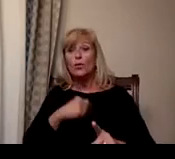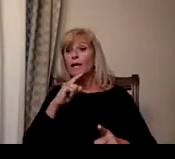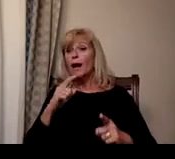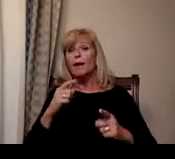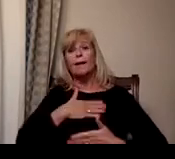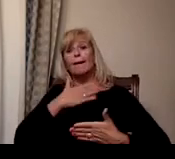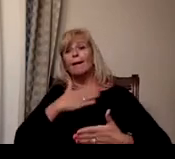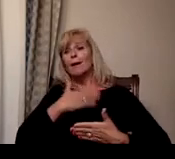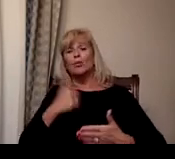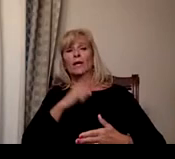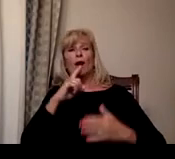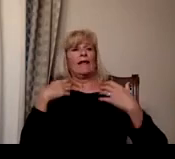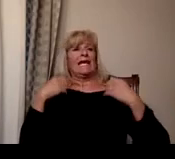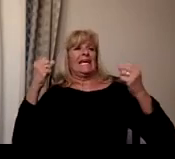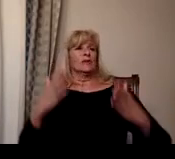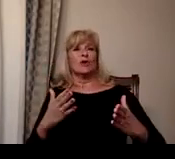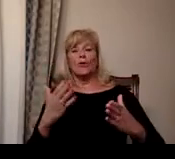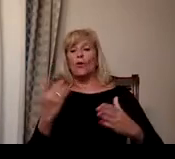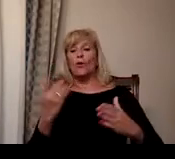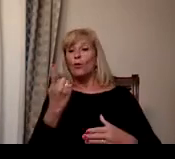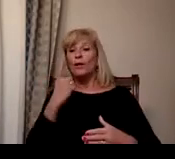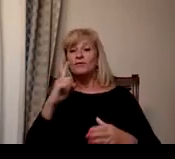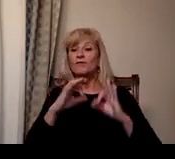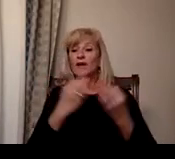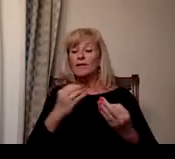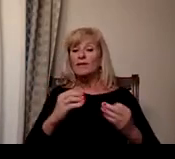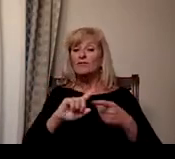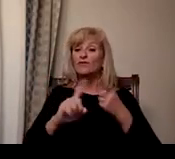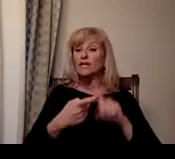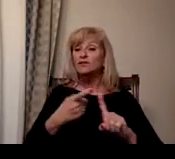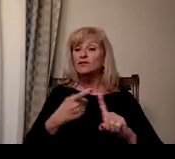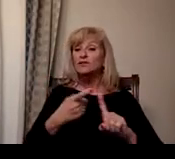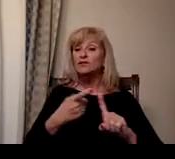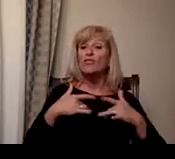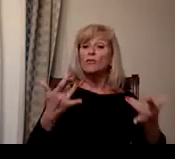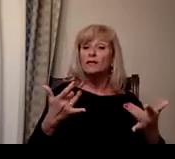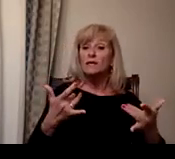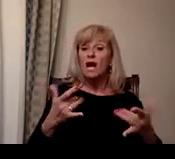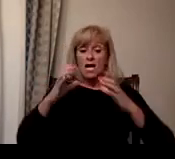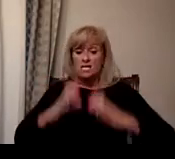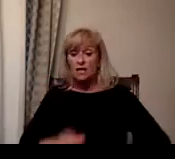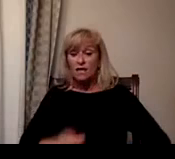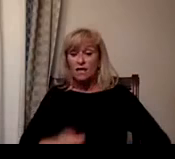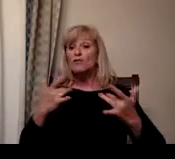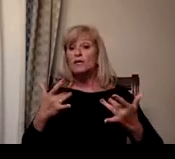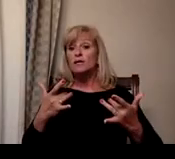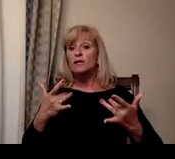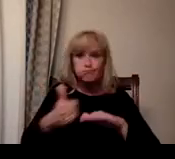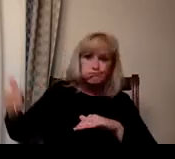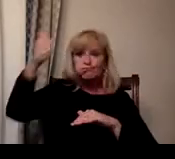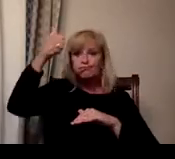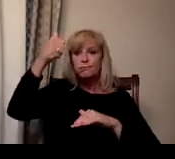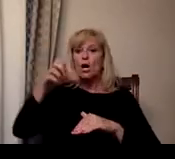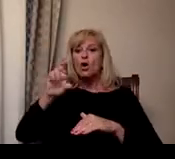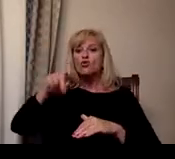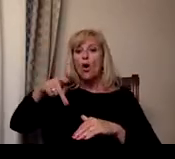walk in and be the hero of any room. And when we're thrilled and the customers are thrilled, corporate is happy. And then I have to